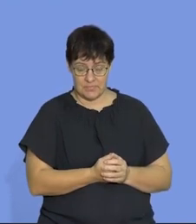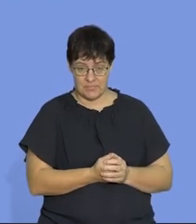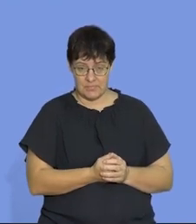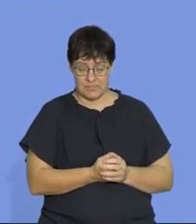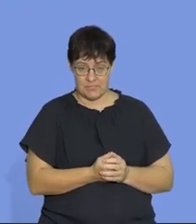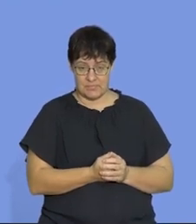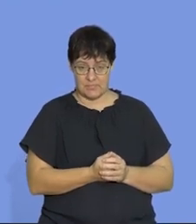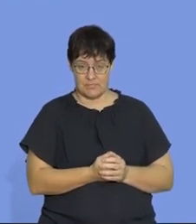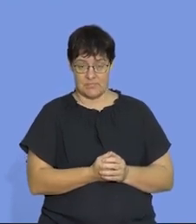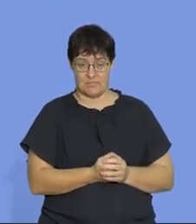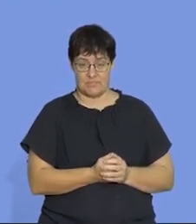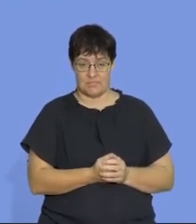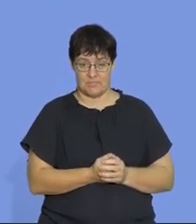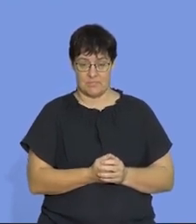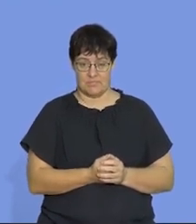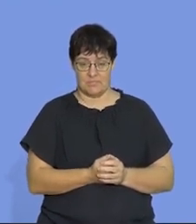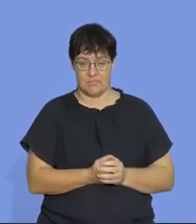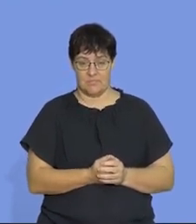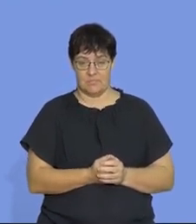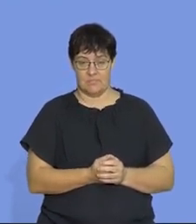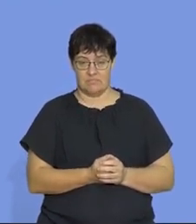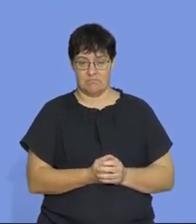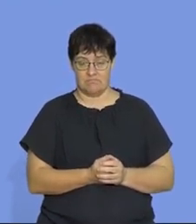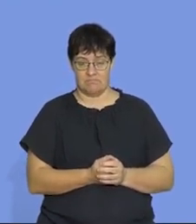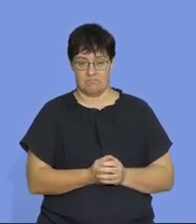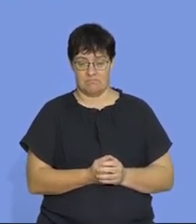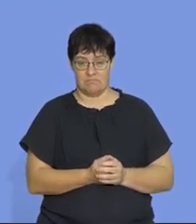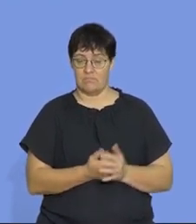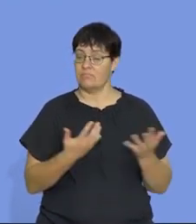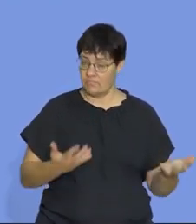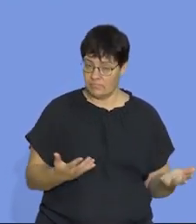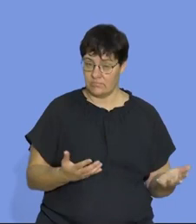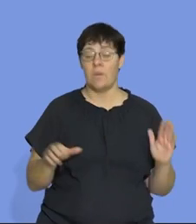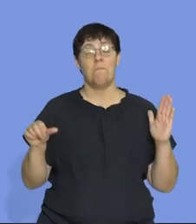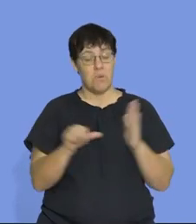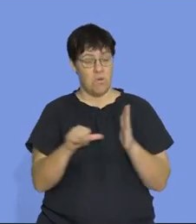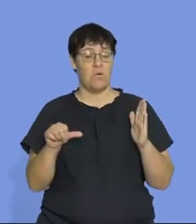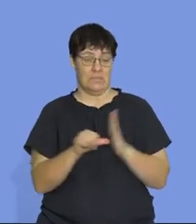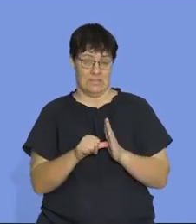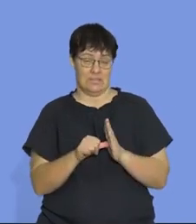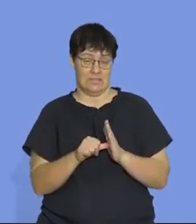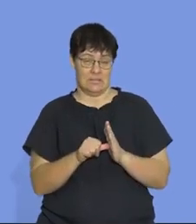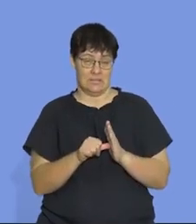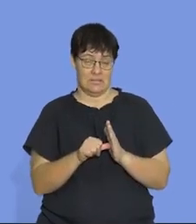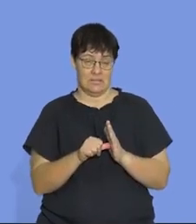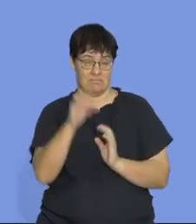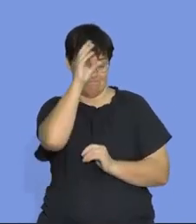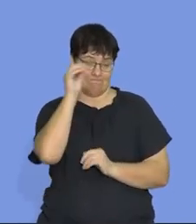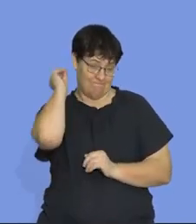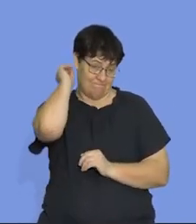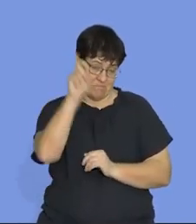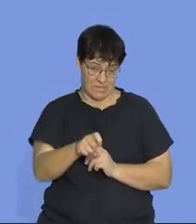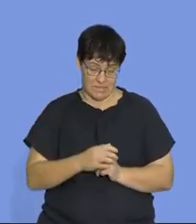During bond formation. All right. So this is a very, very important point that we need to